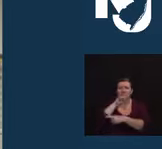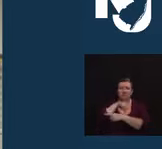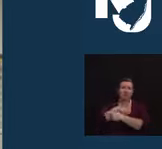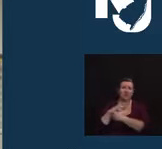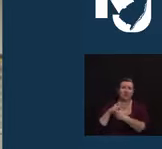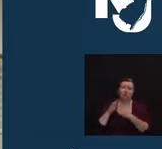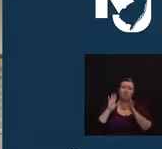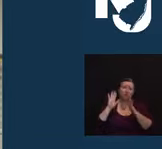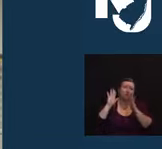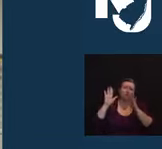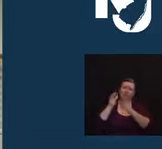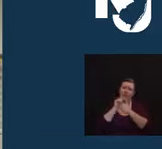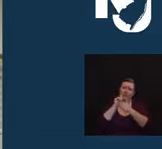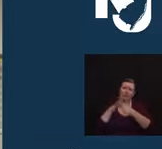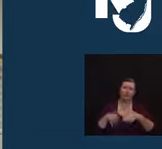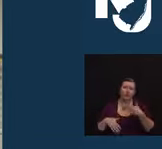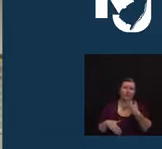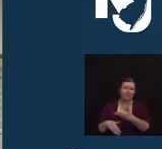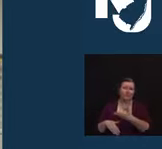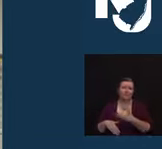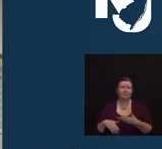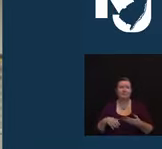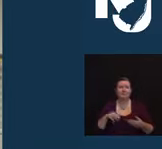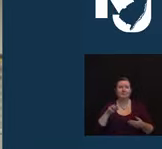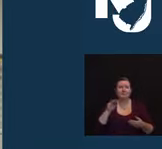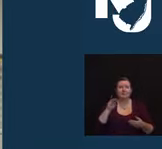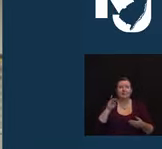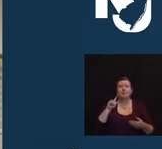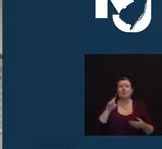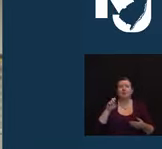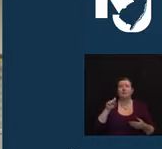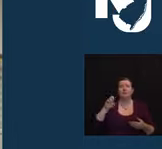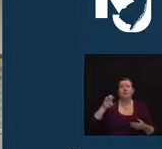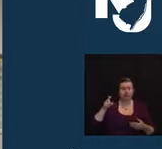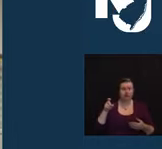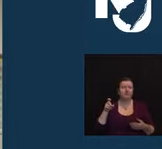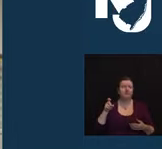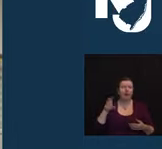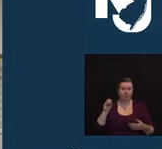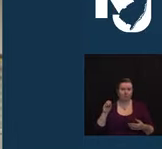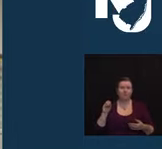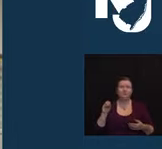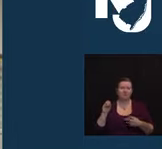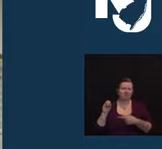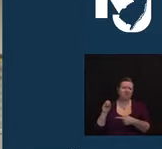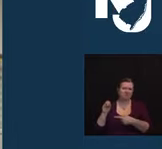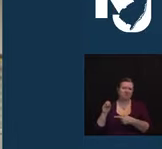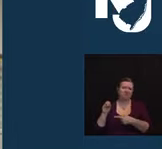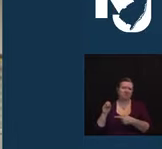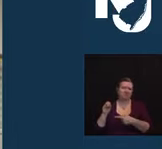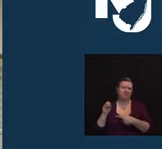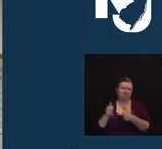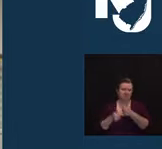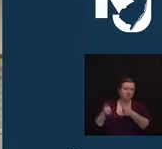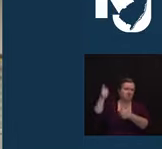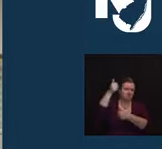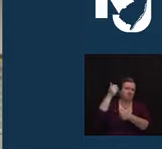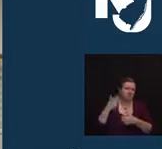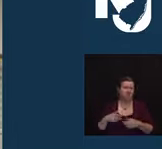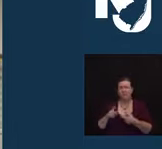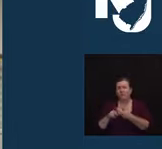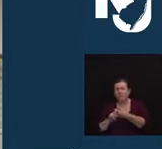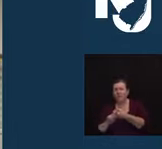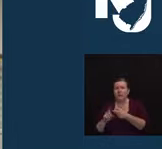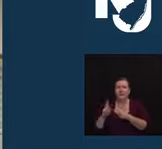leader. Middlesex County Democratic Chairman Kevin McCabe, another dear friend, called her, and I quote Kevin,